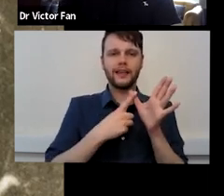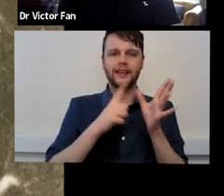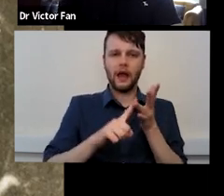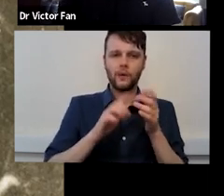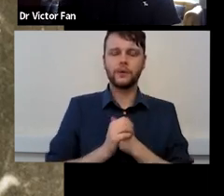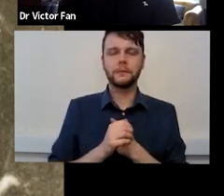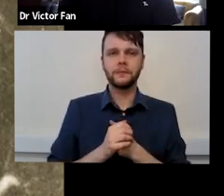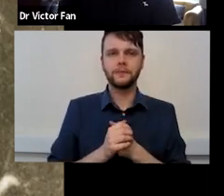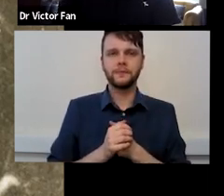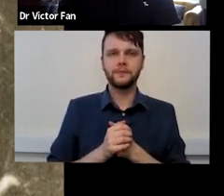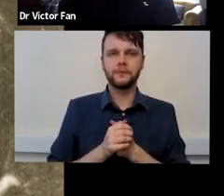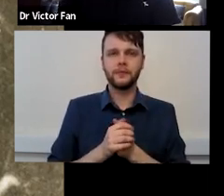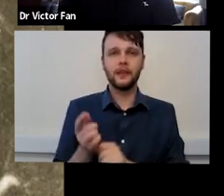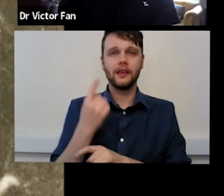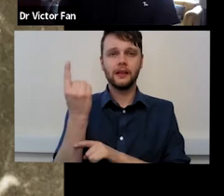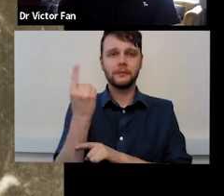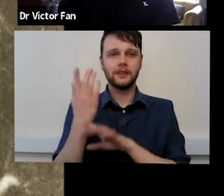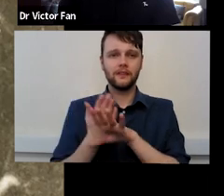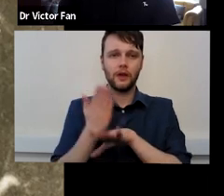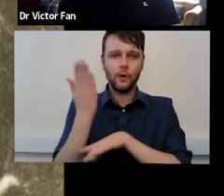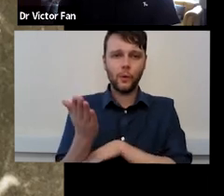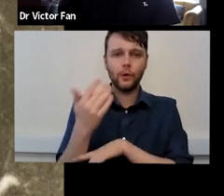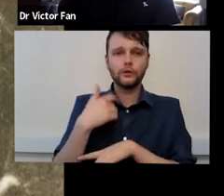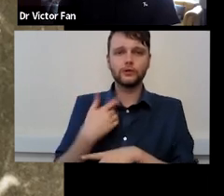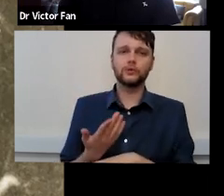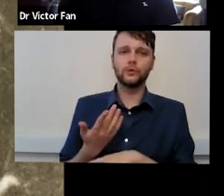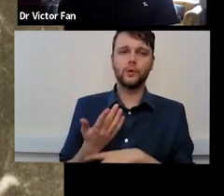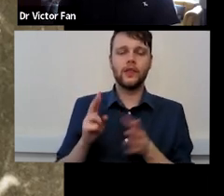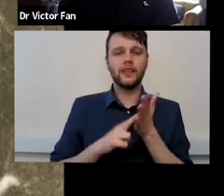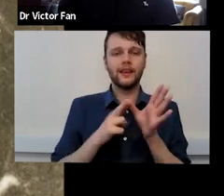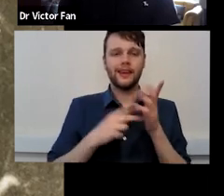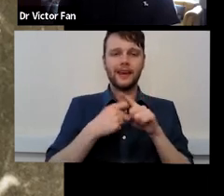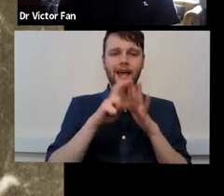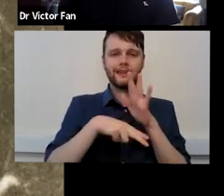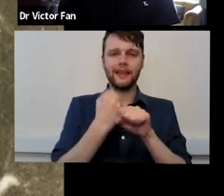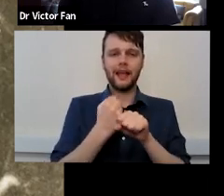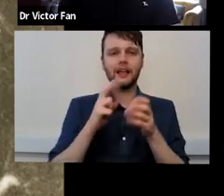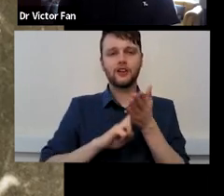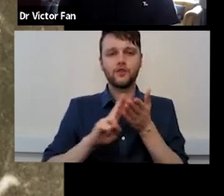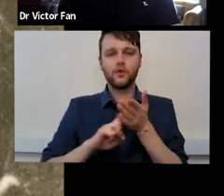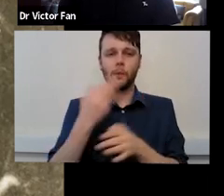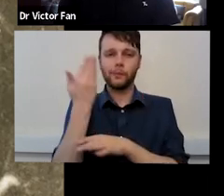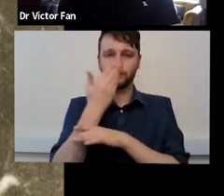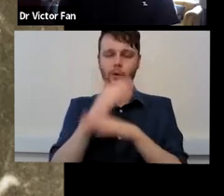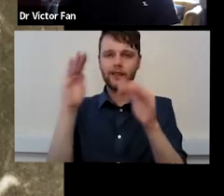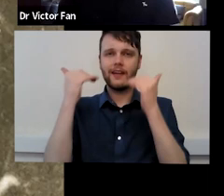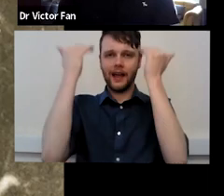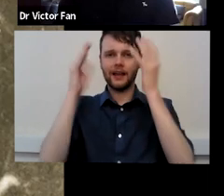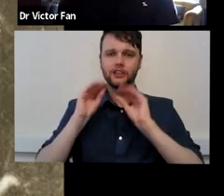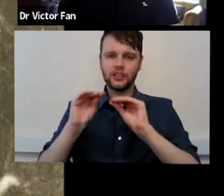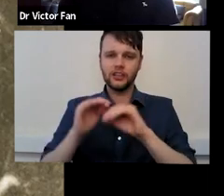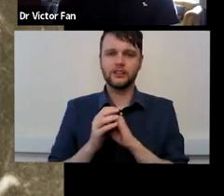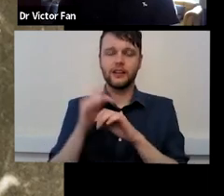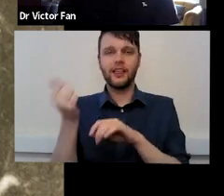actually went to the Nanking Normal School of Higher Education, which was then incorporated into the